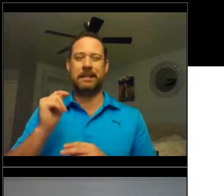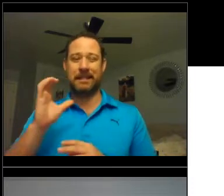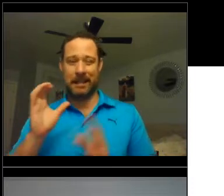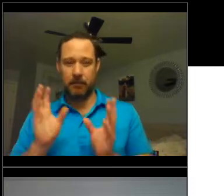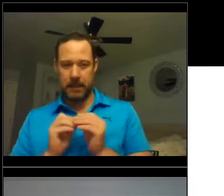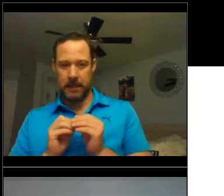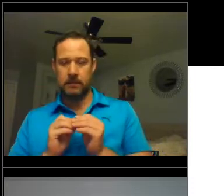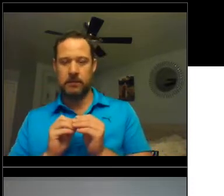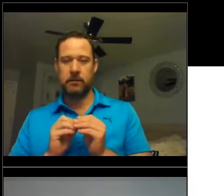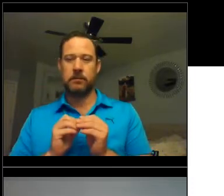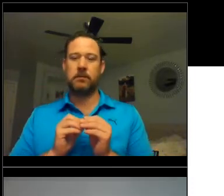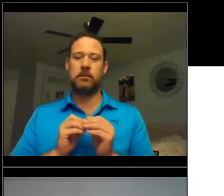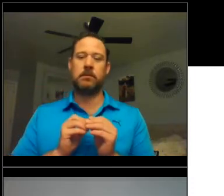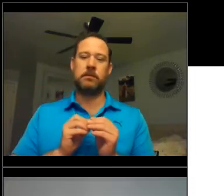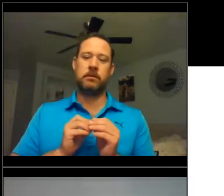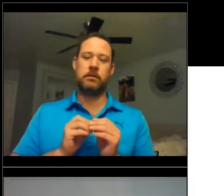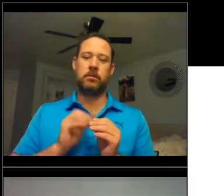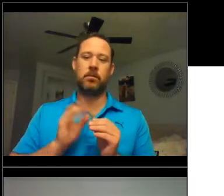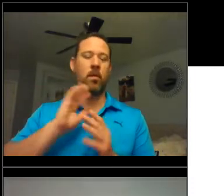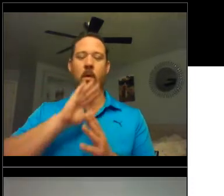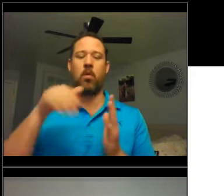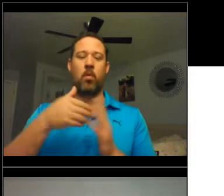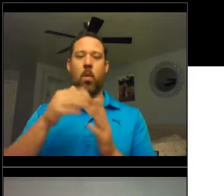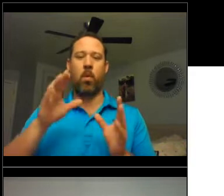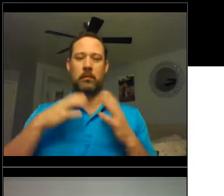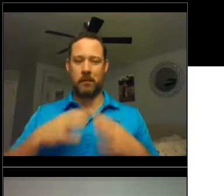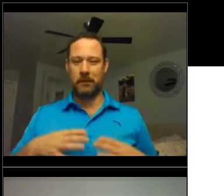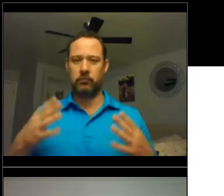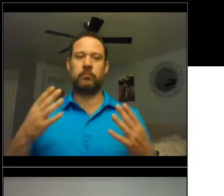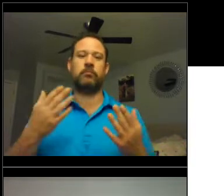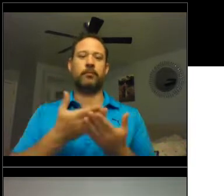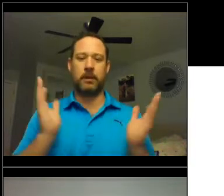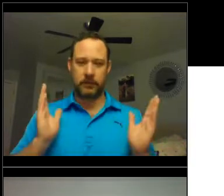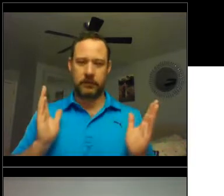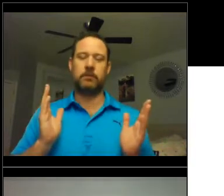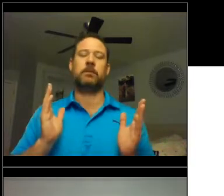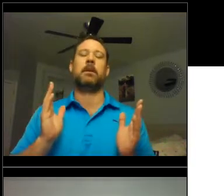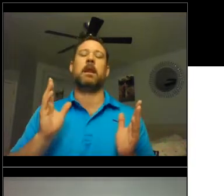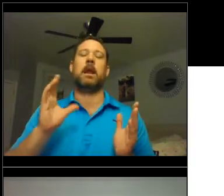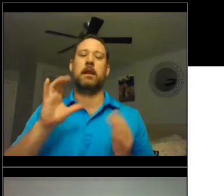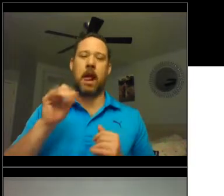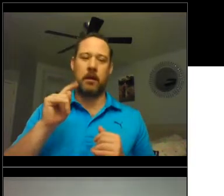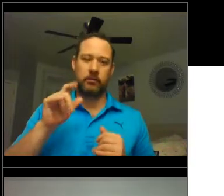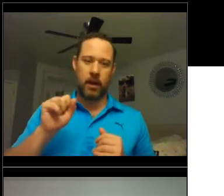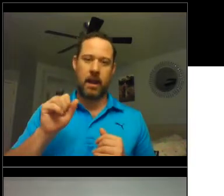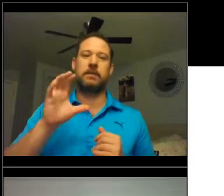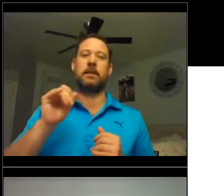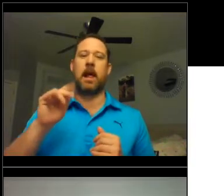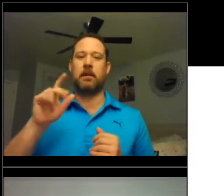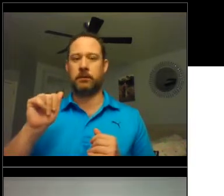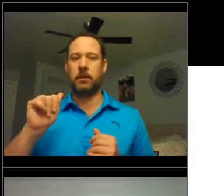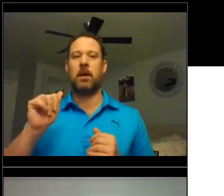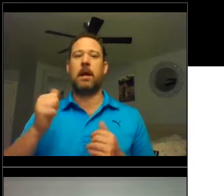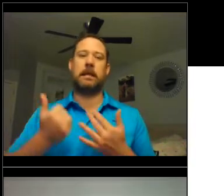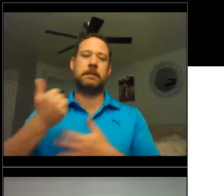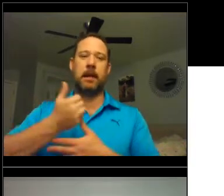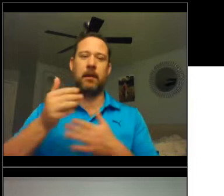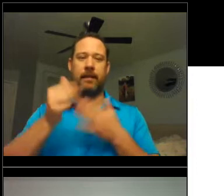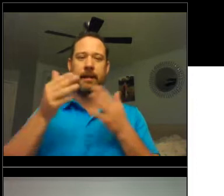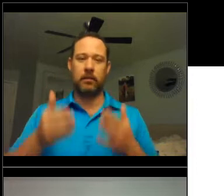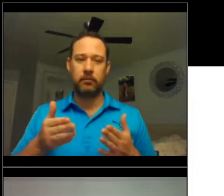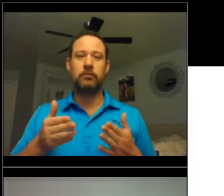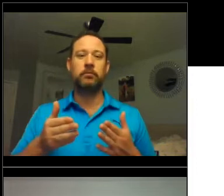meetings where the entire commission will be present, as well as Caltrans and CalSTA executive leadership. So